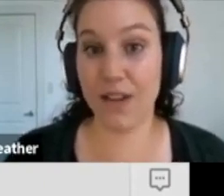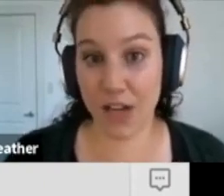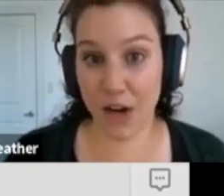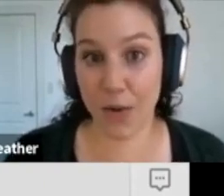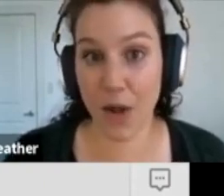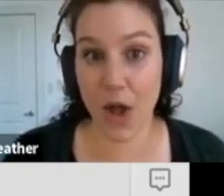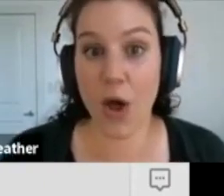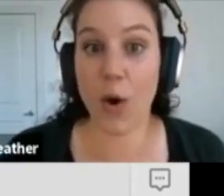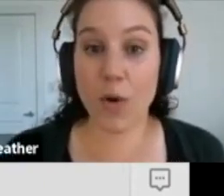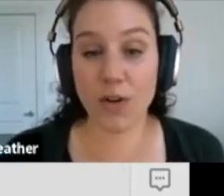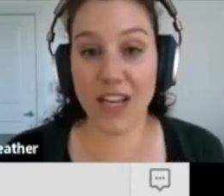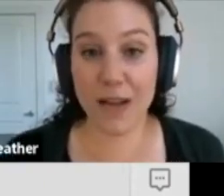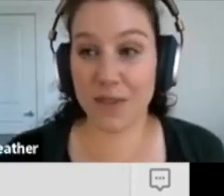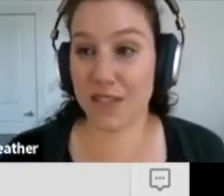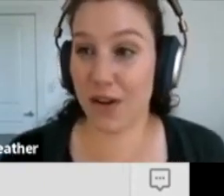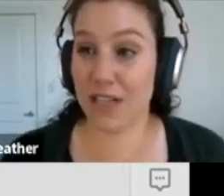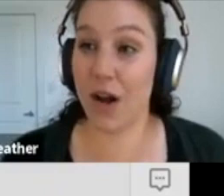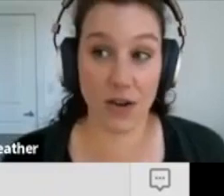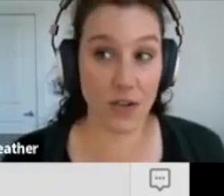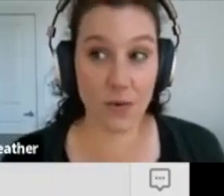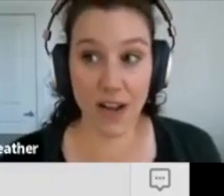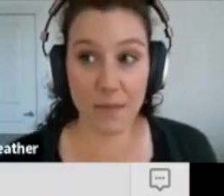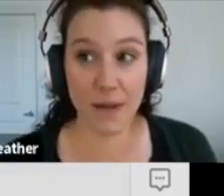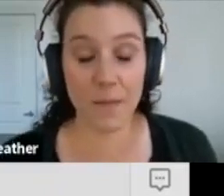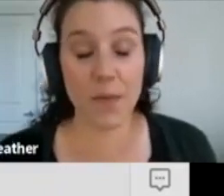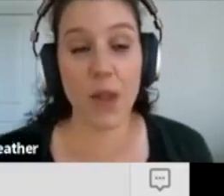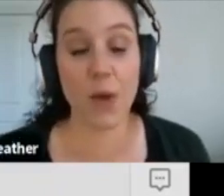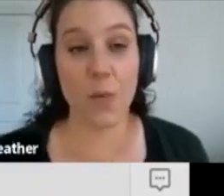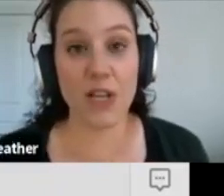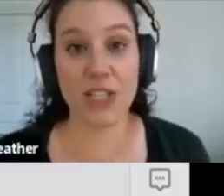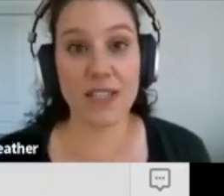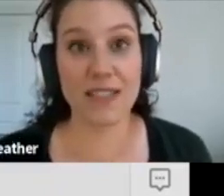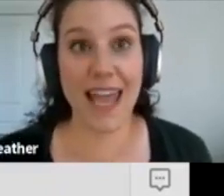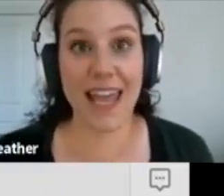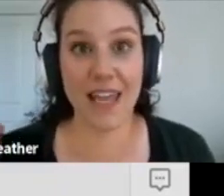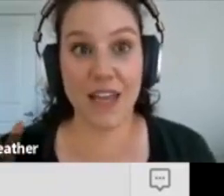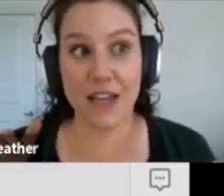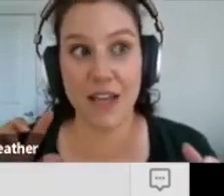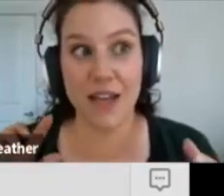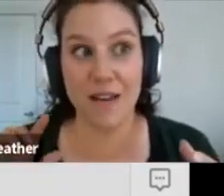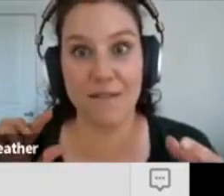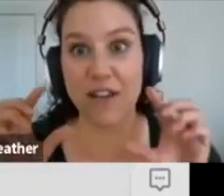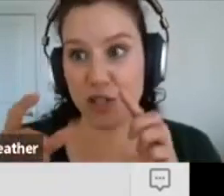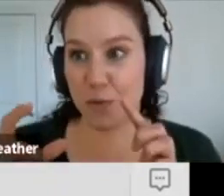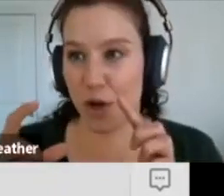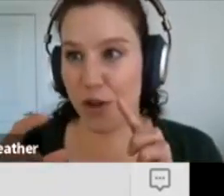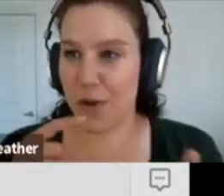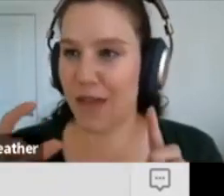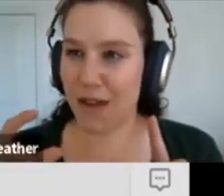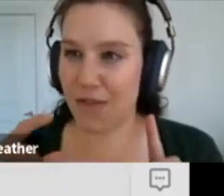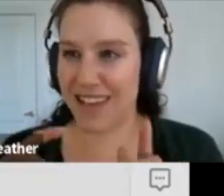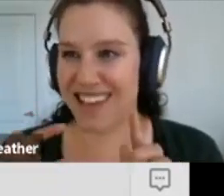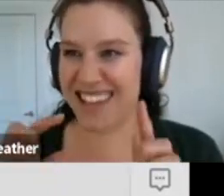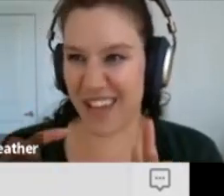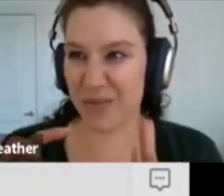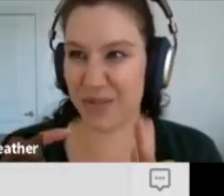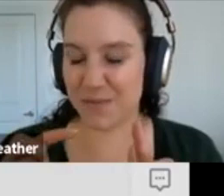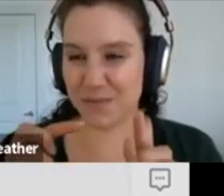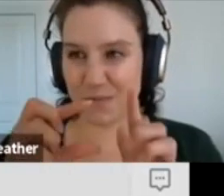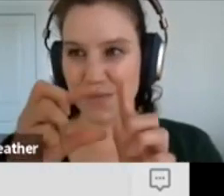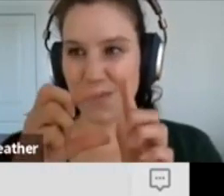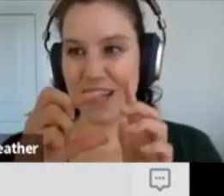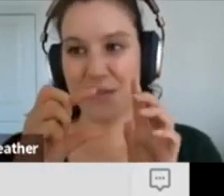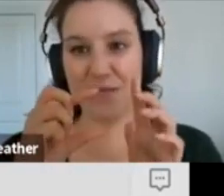and video, or create what's called an audiogram, which is a visual. You can think of it like a